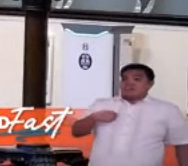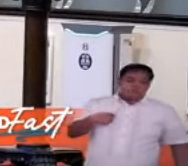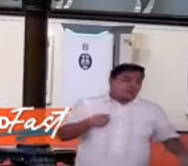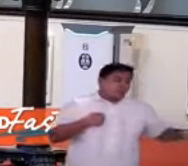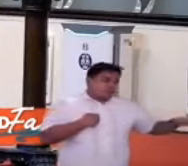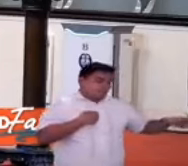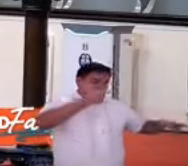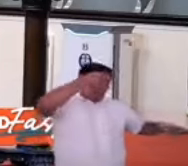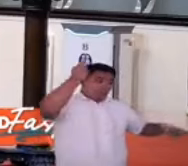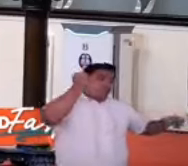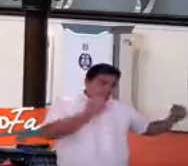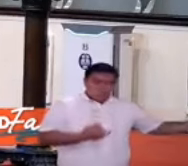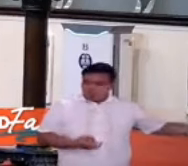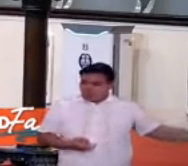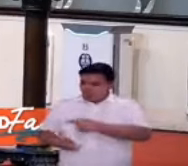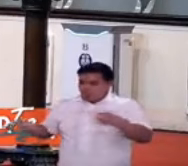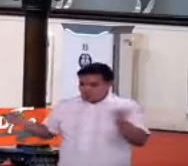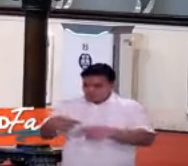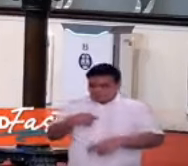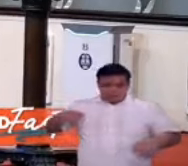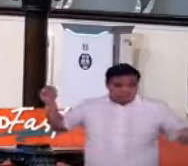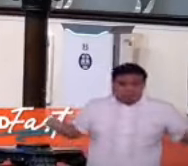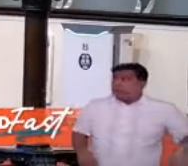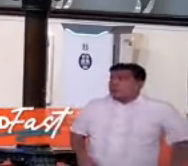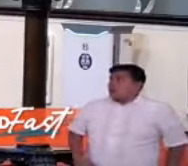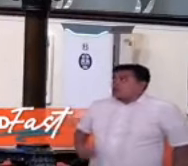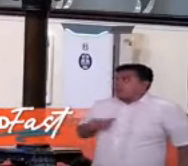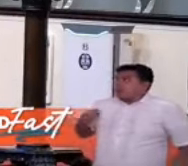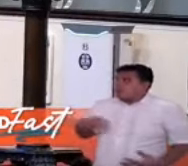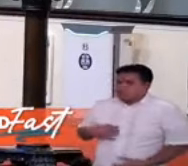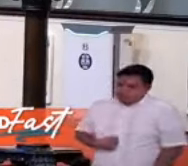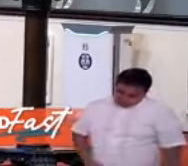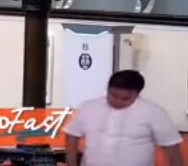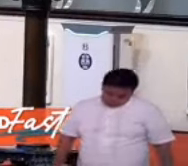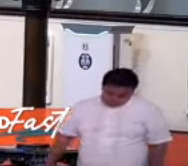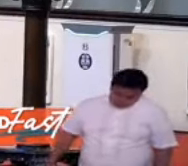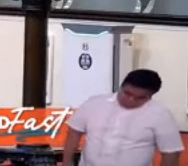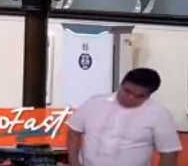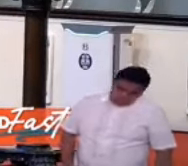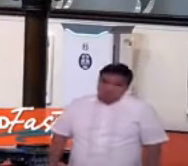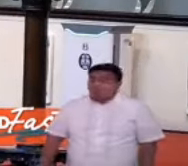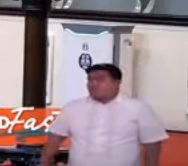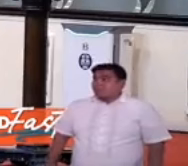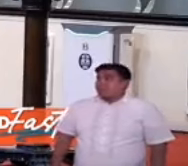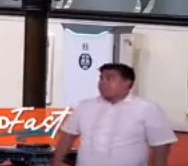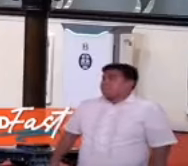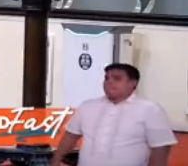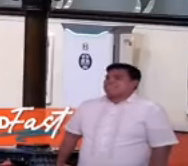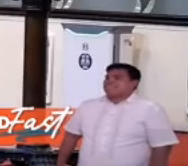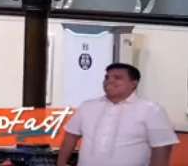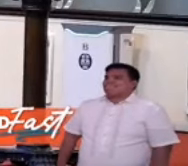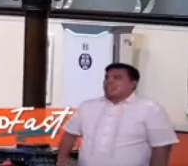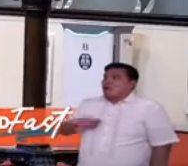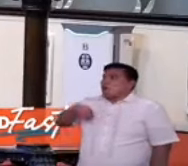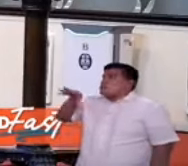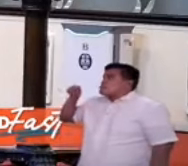it's spanking time. Go to the room. When you say, go to the room, that's it. Dad, ko ana, that will be an